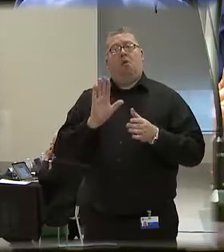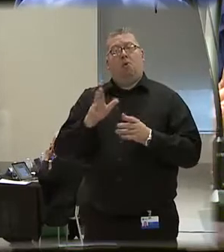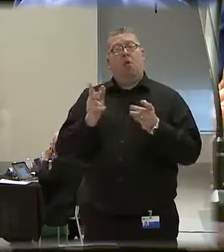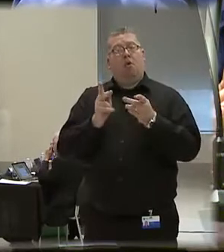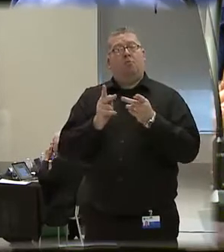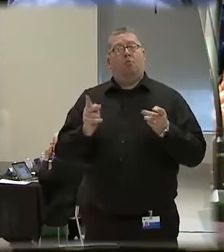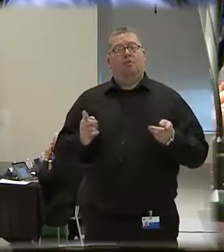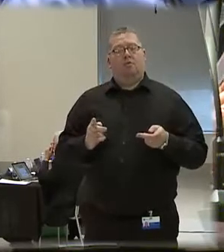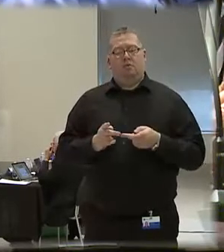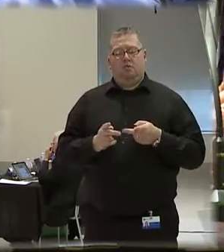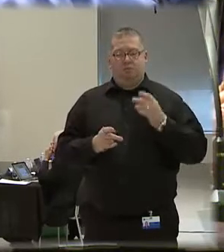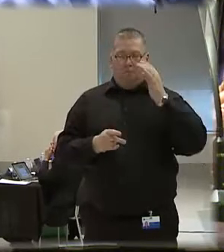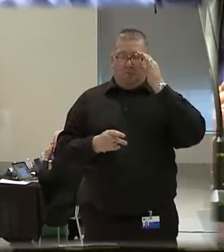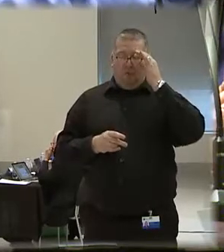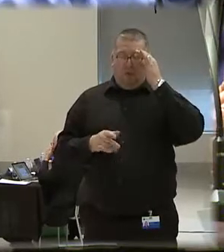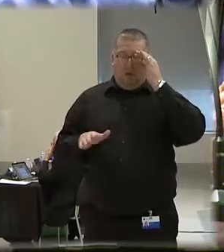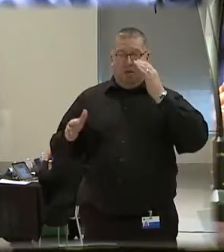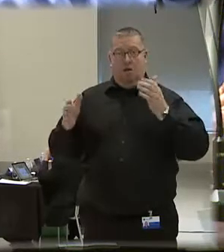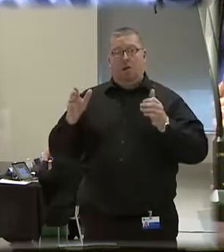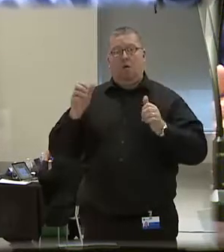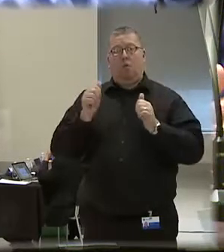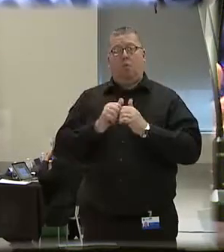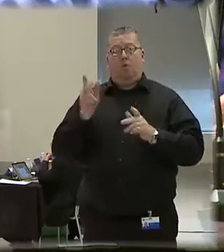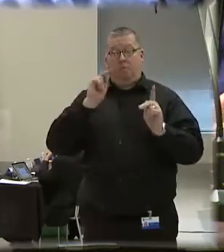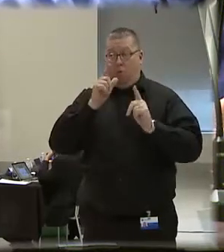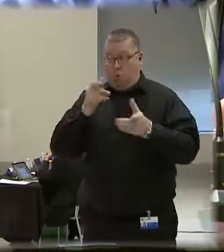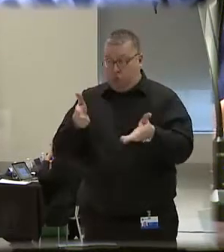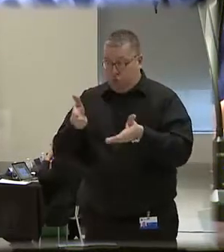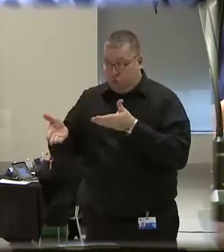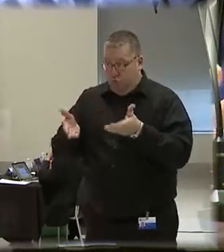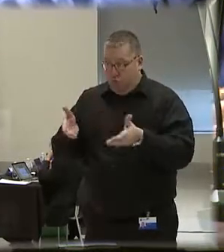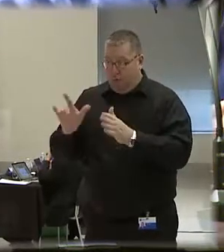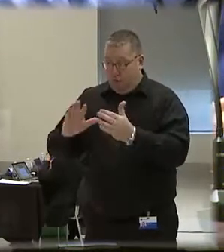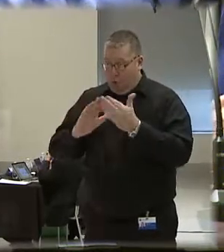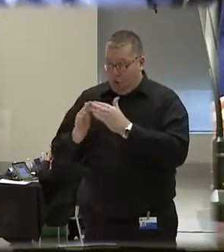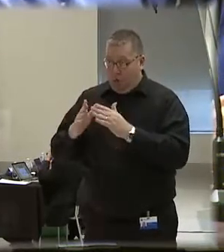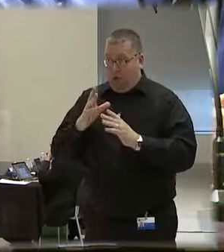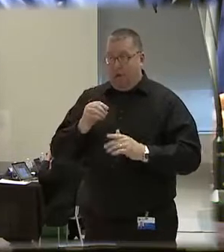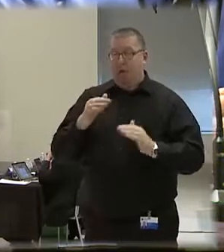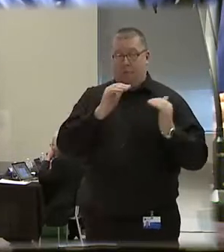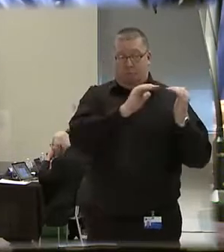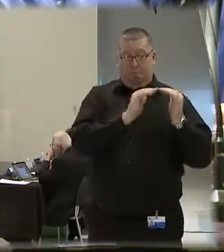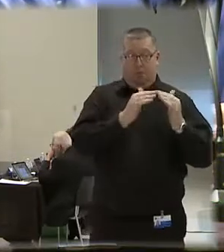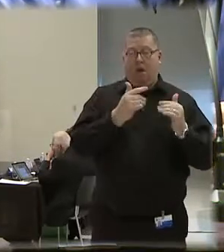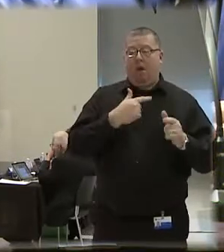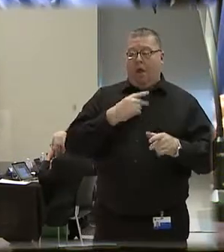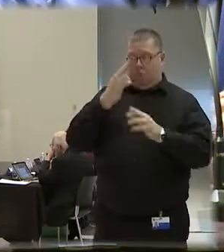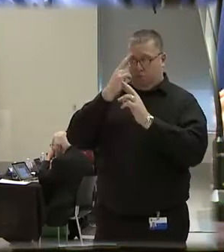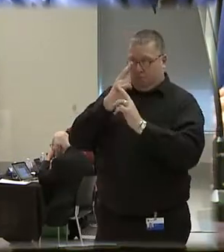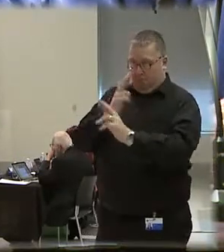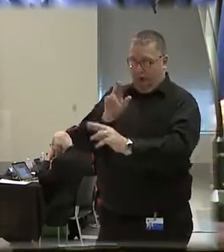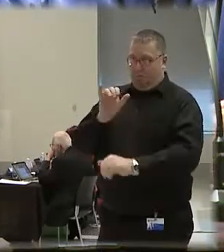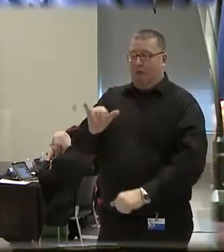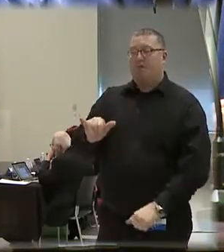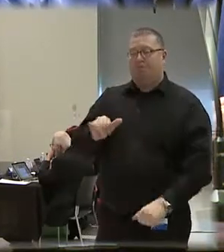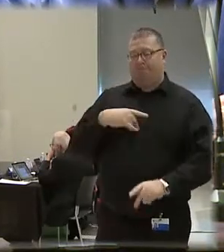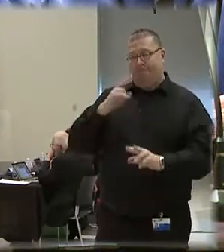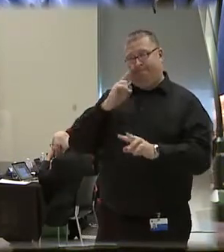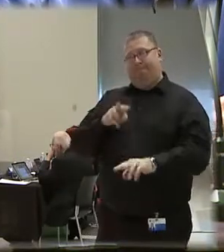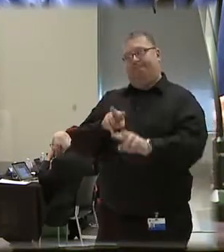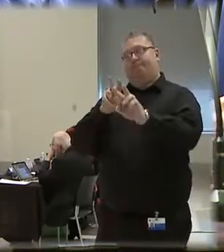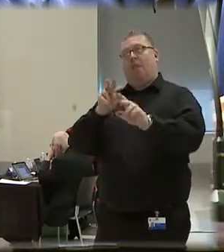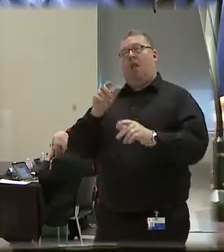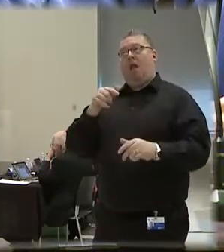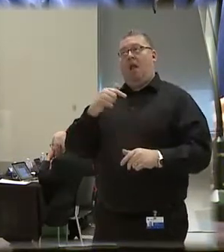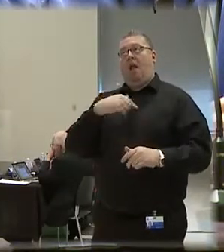position and around your constituents and colleagues, I think that is very admirable. I've been in policing a very long